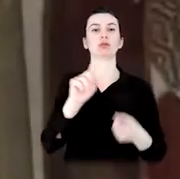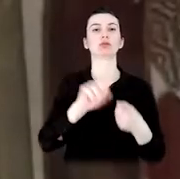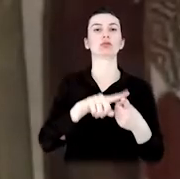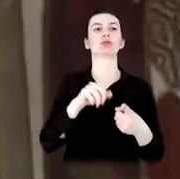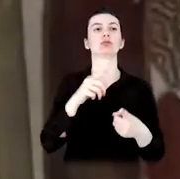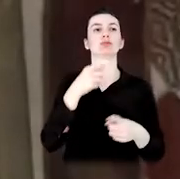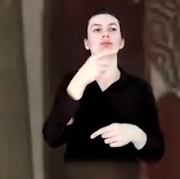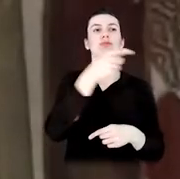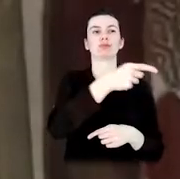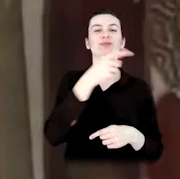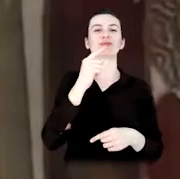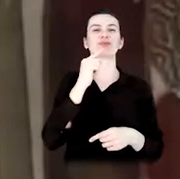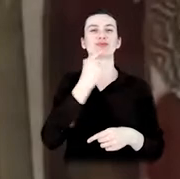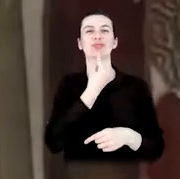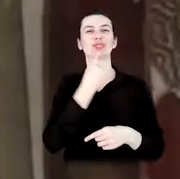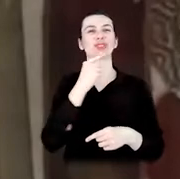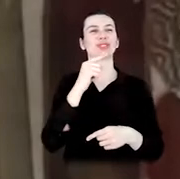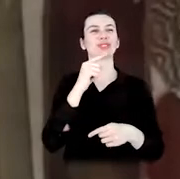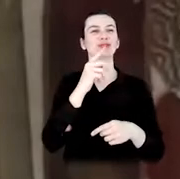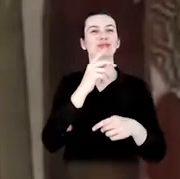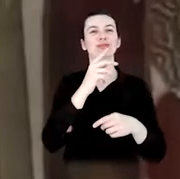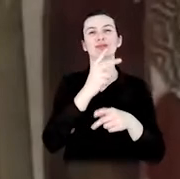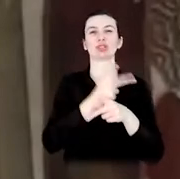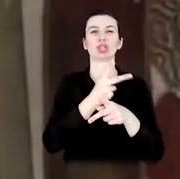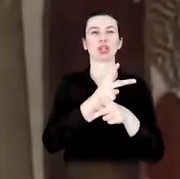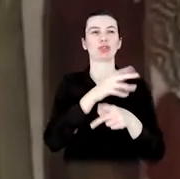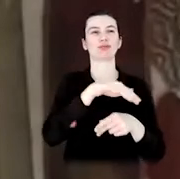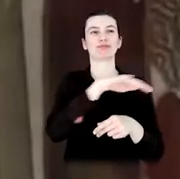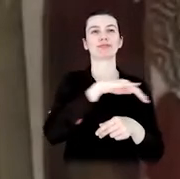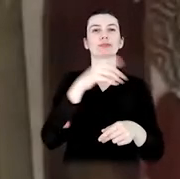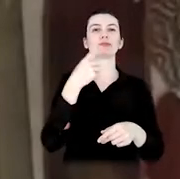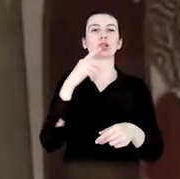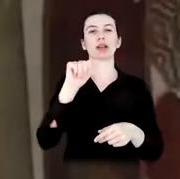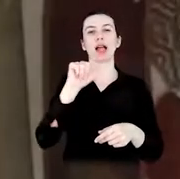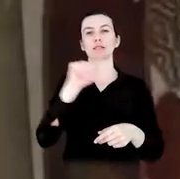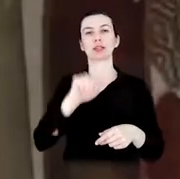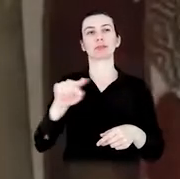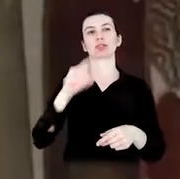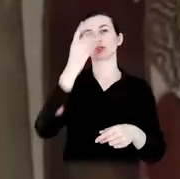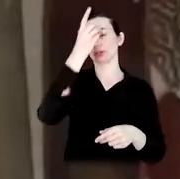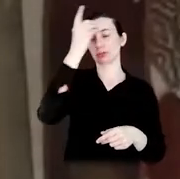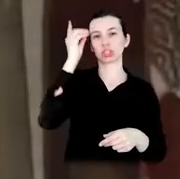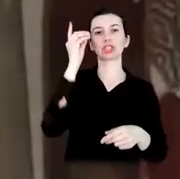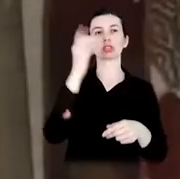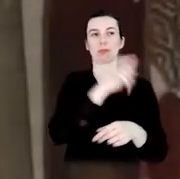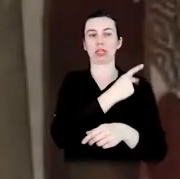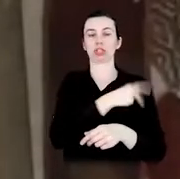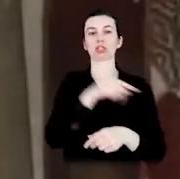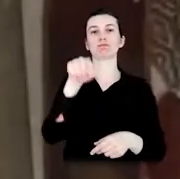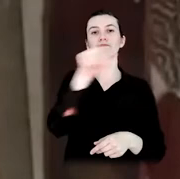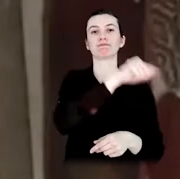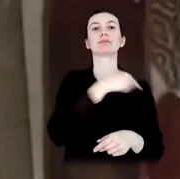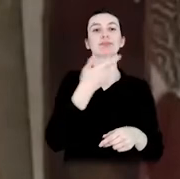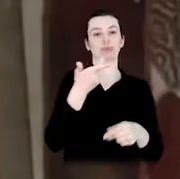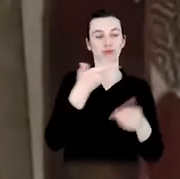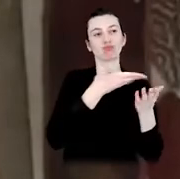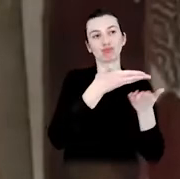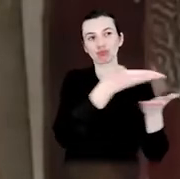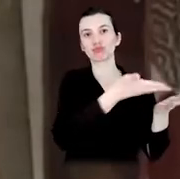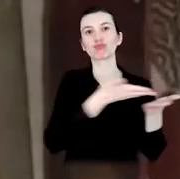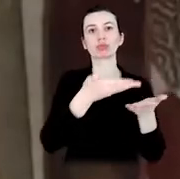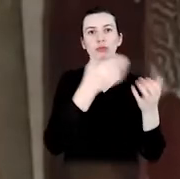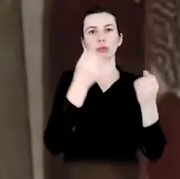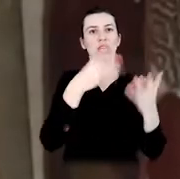very ward for pretty severe care for Alzheimer's and dementia patients. And we visited all the patients and a lot of them were